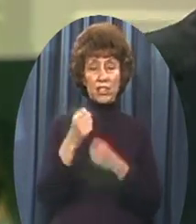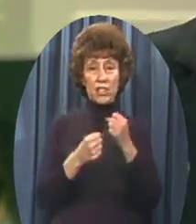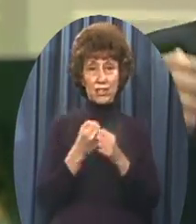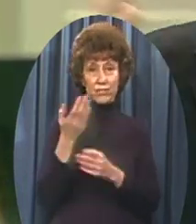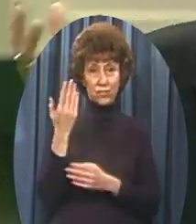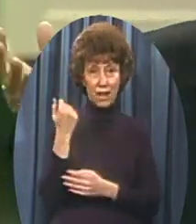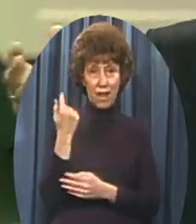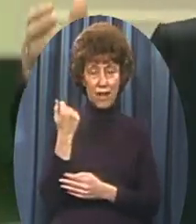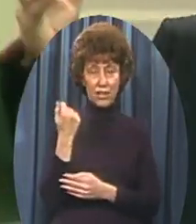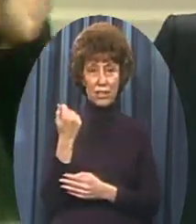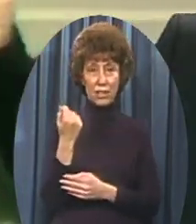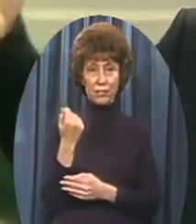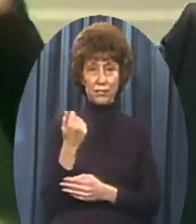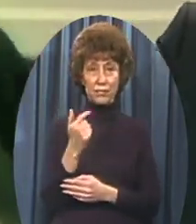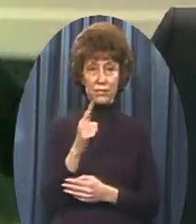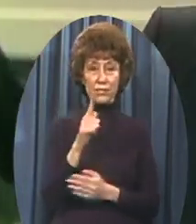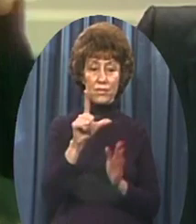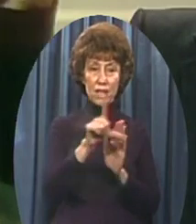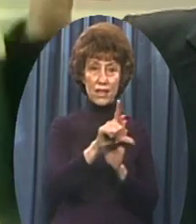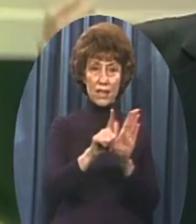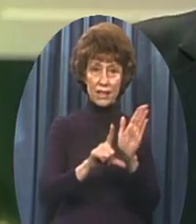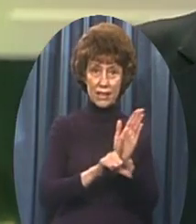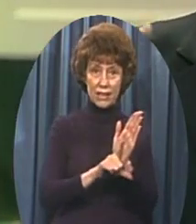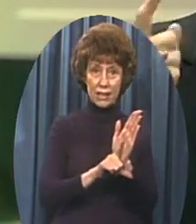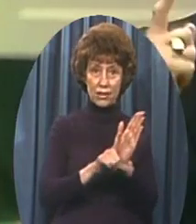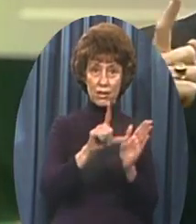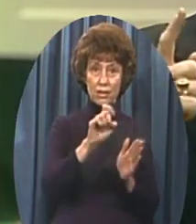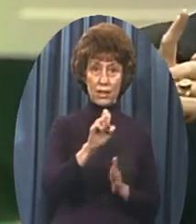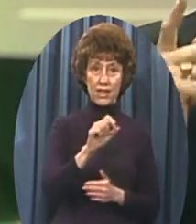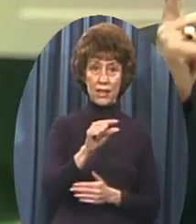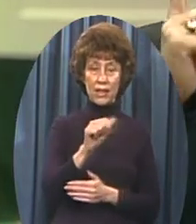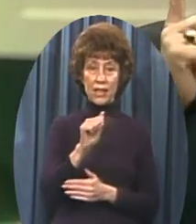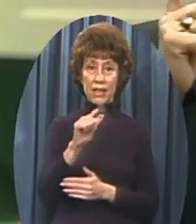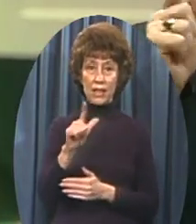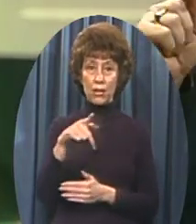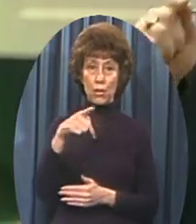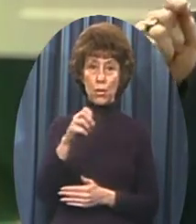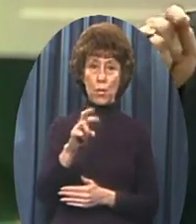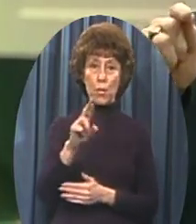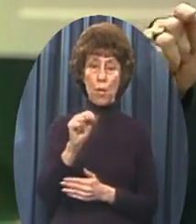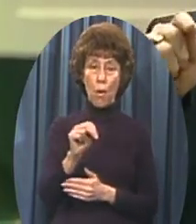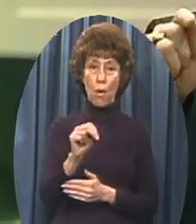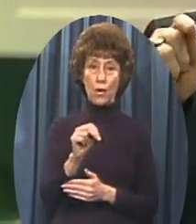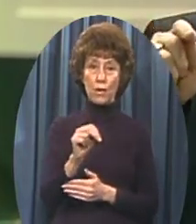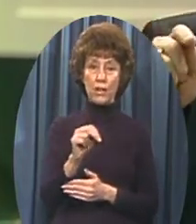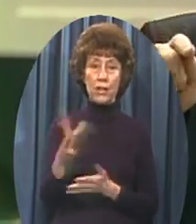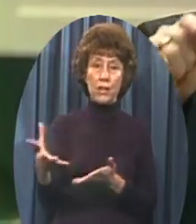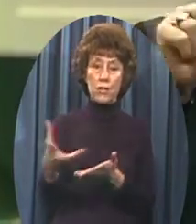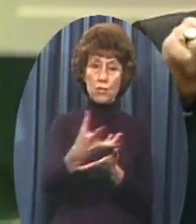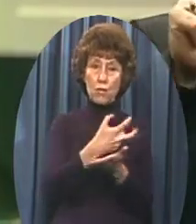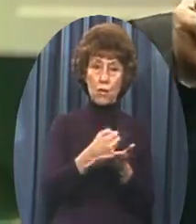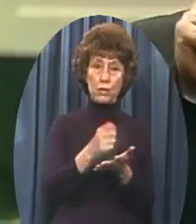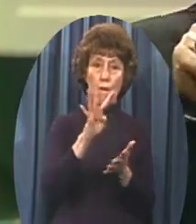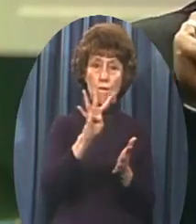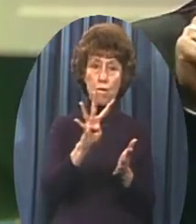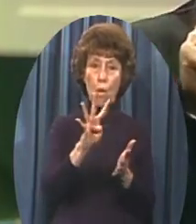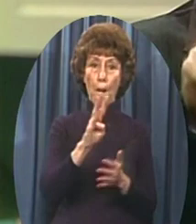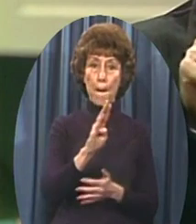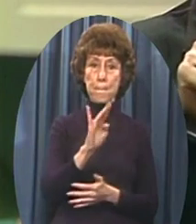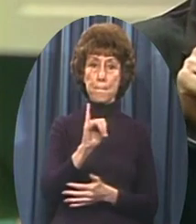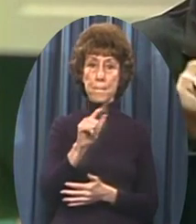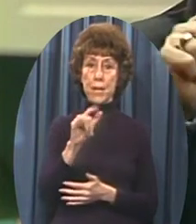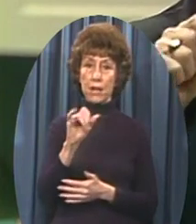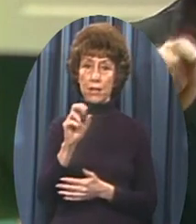talking about the dirty magazines and newspapers, legally grossed $4 billion last year,